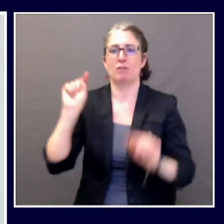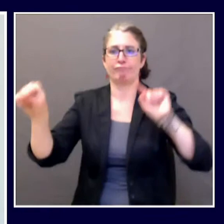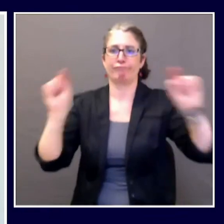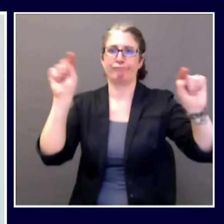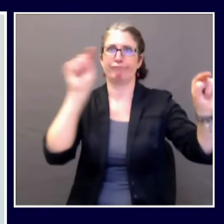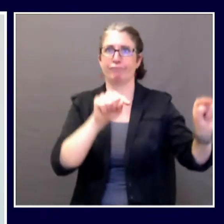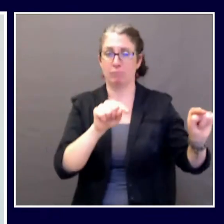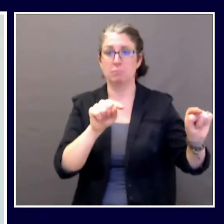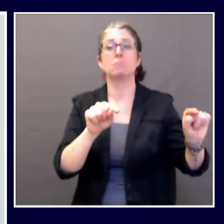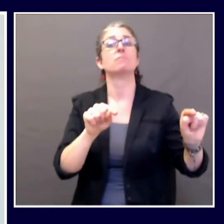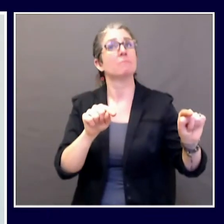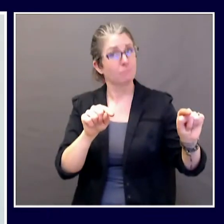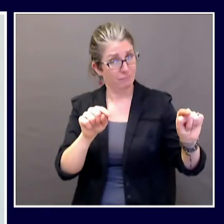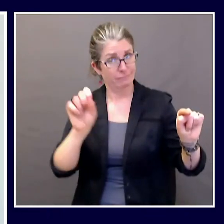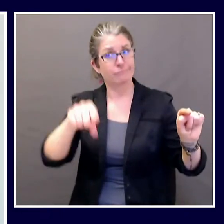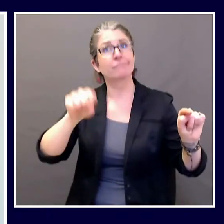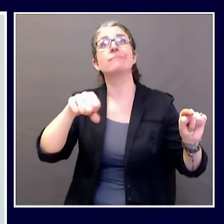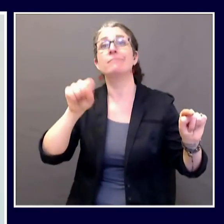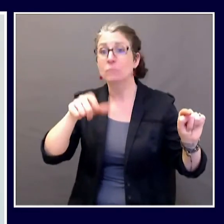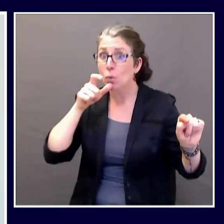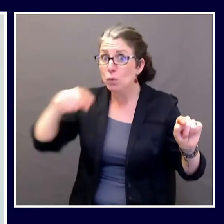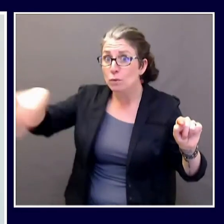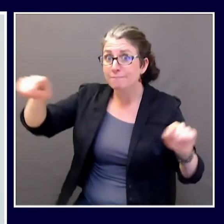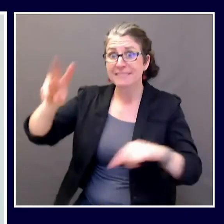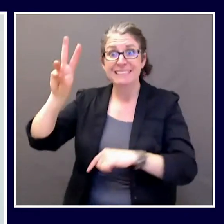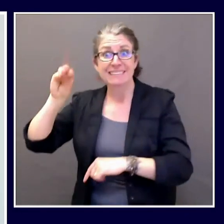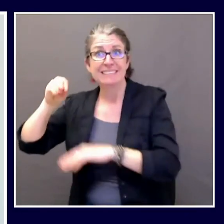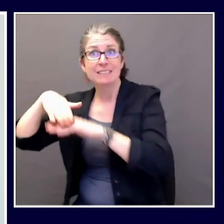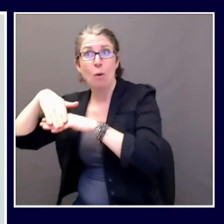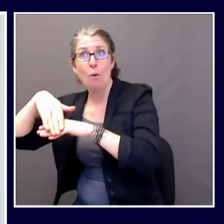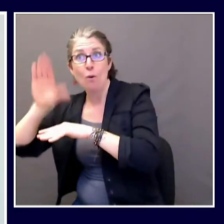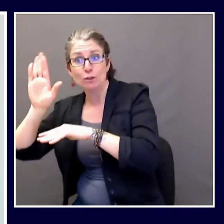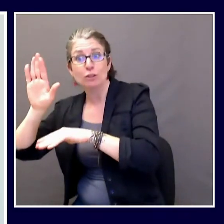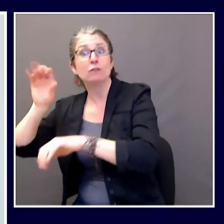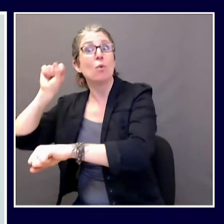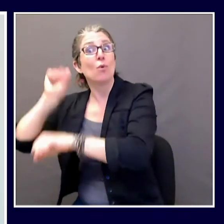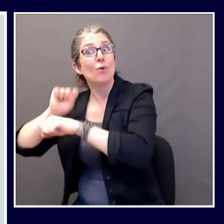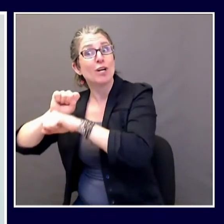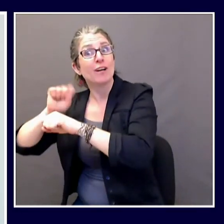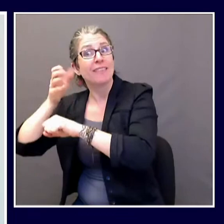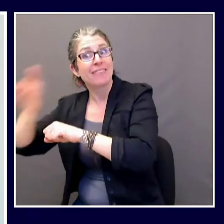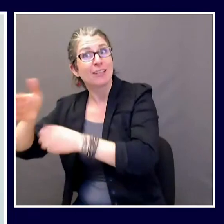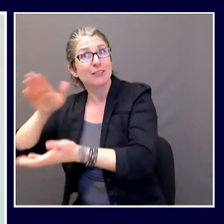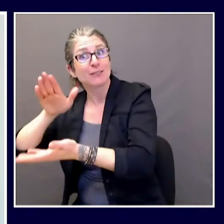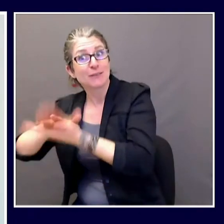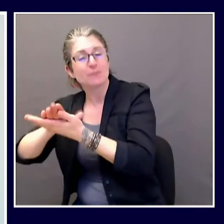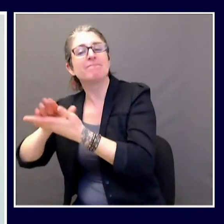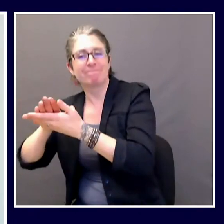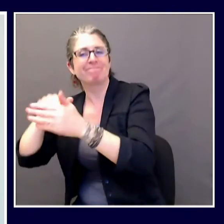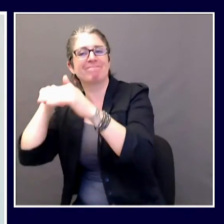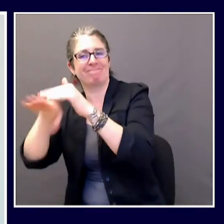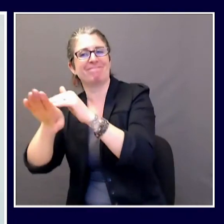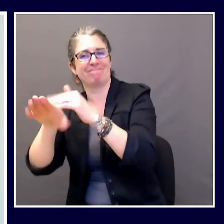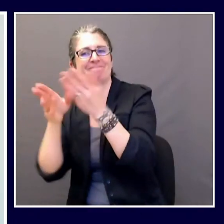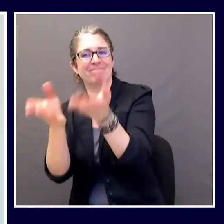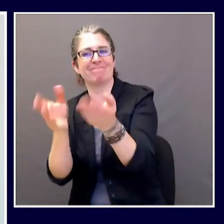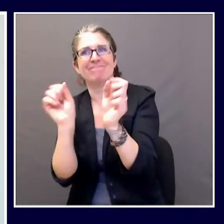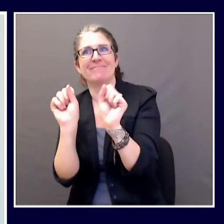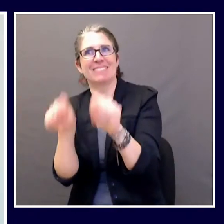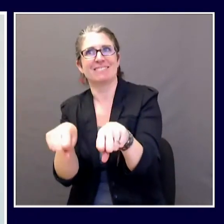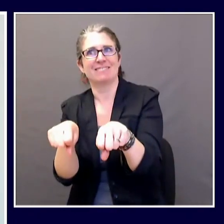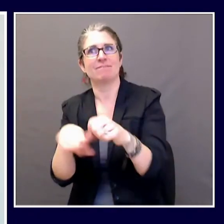older teachers and school staff to get vaccinated. But as a reminder, all school staff and eligible childcare